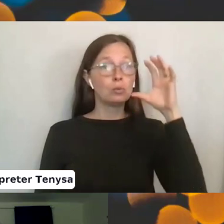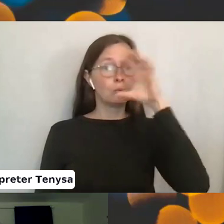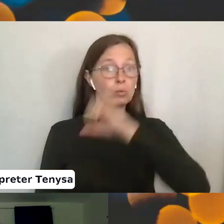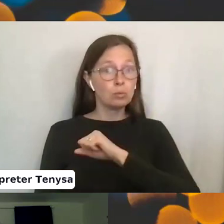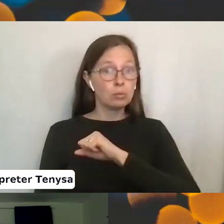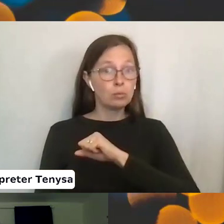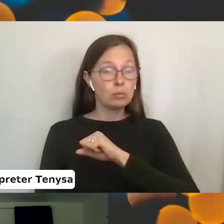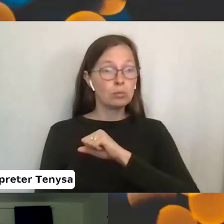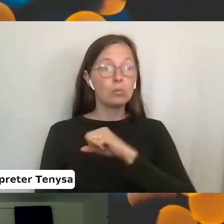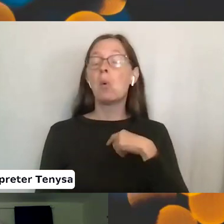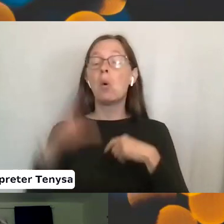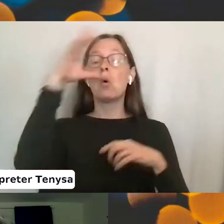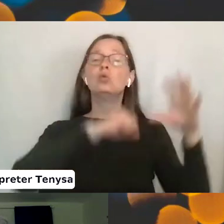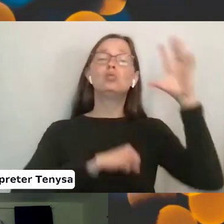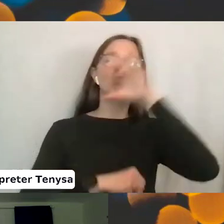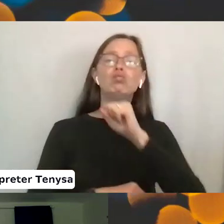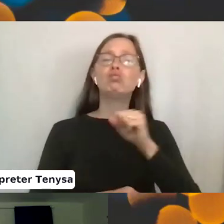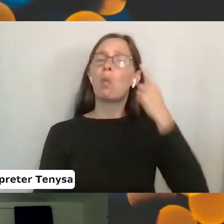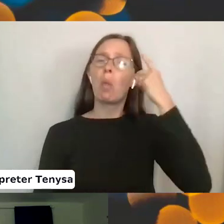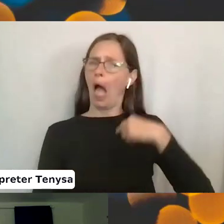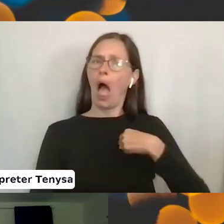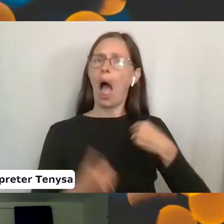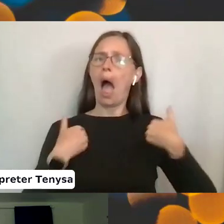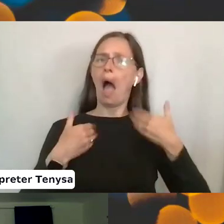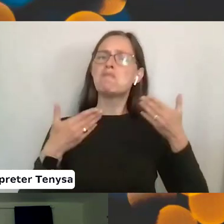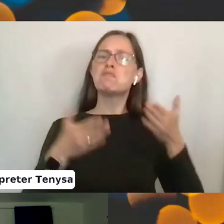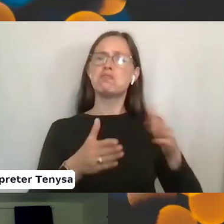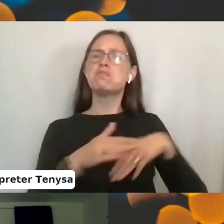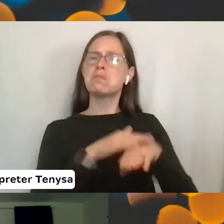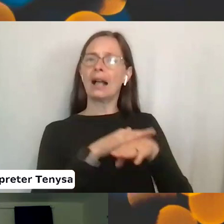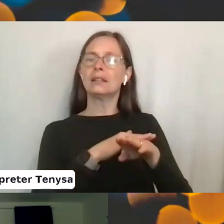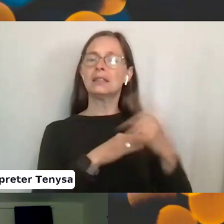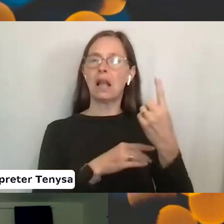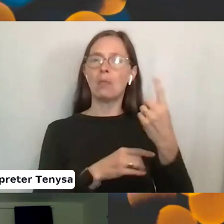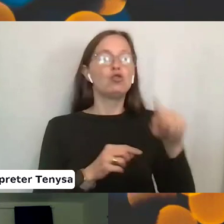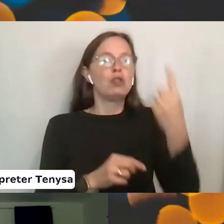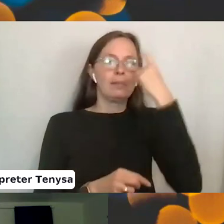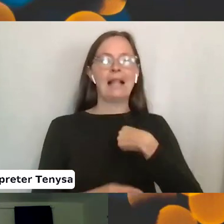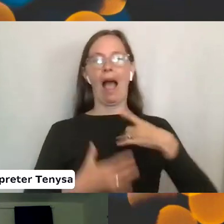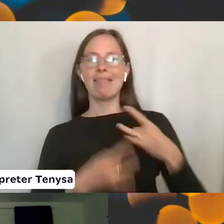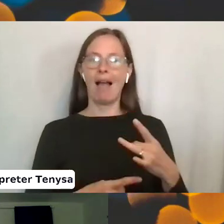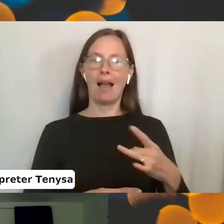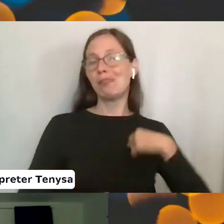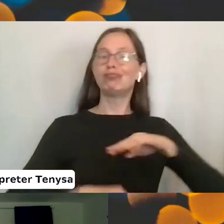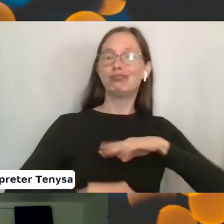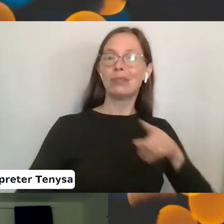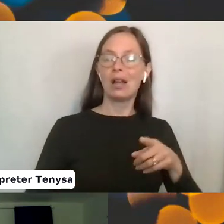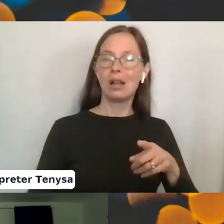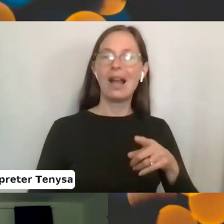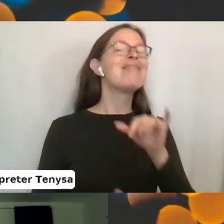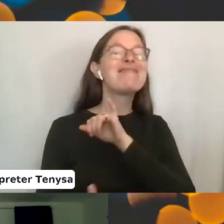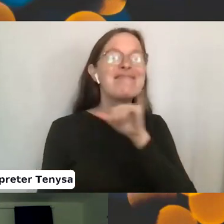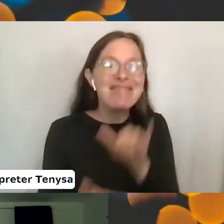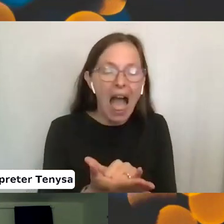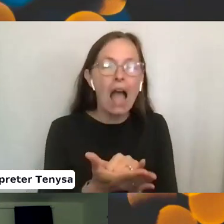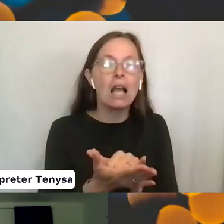am allowed access to something simply because it pleases me is